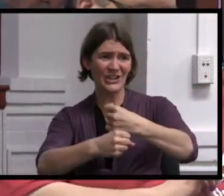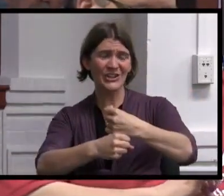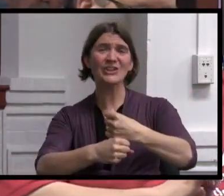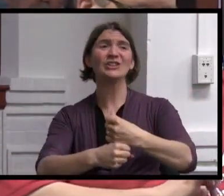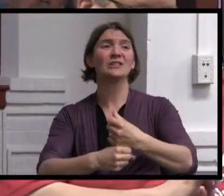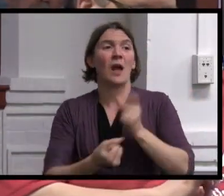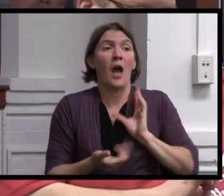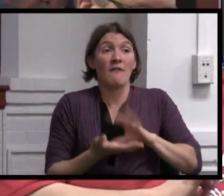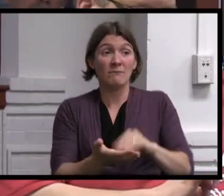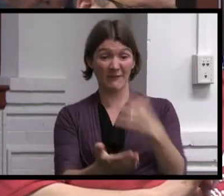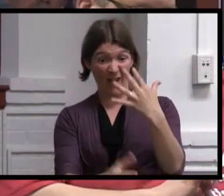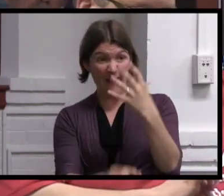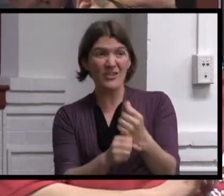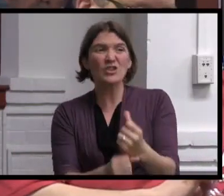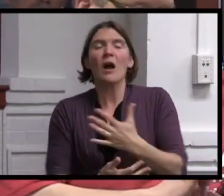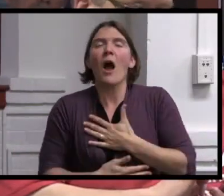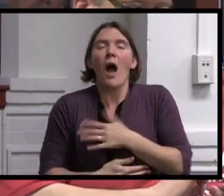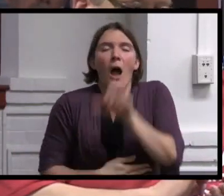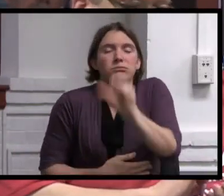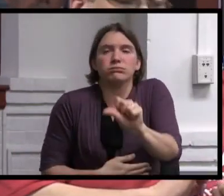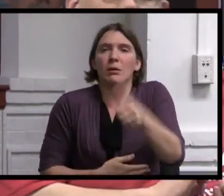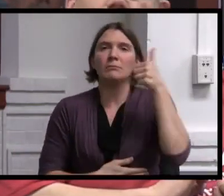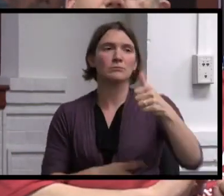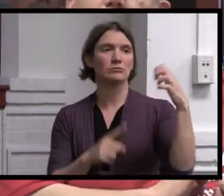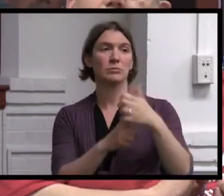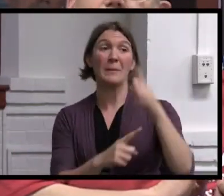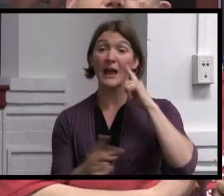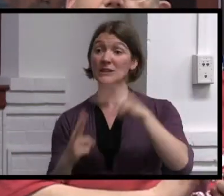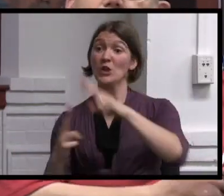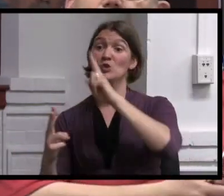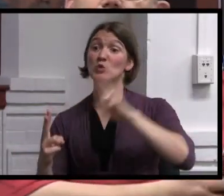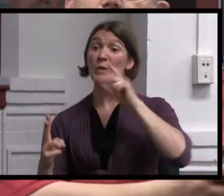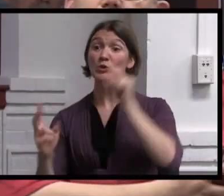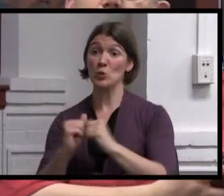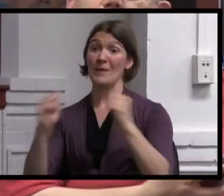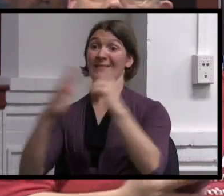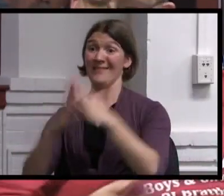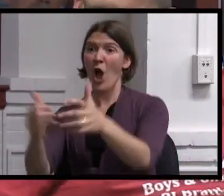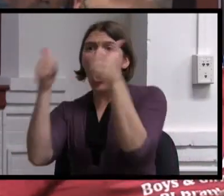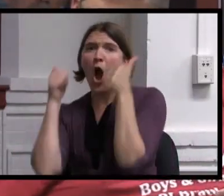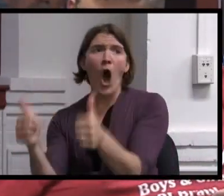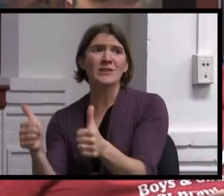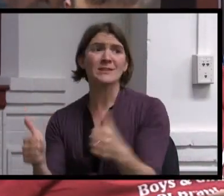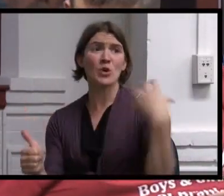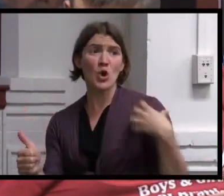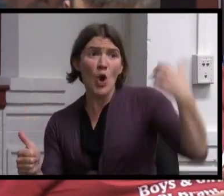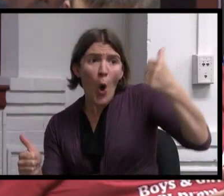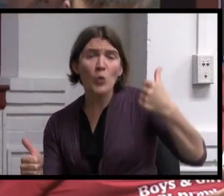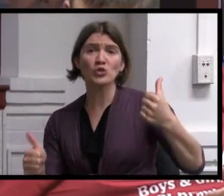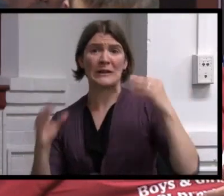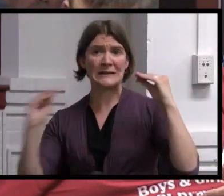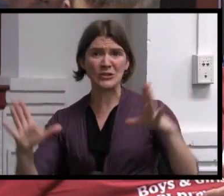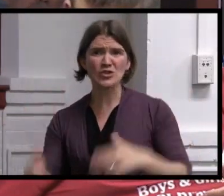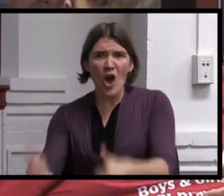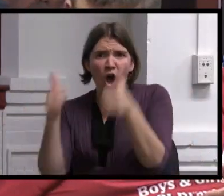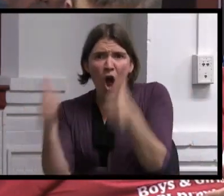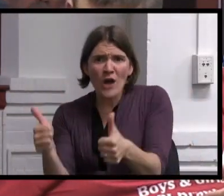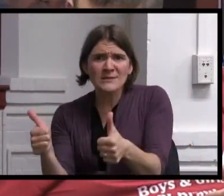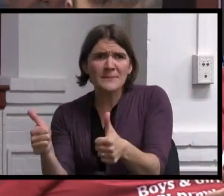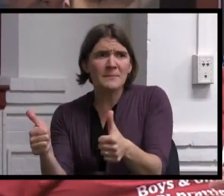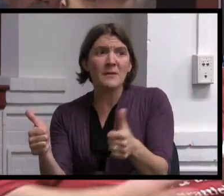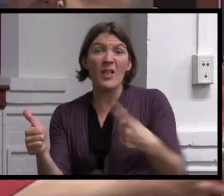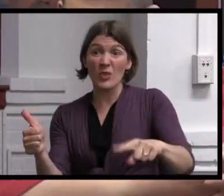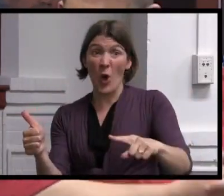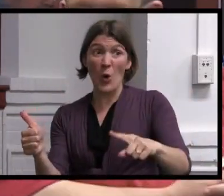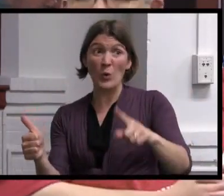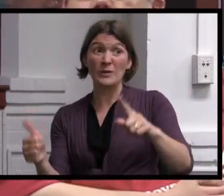and love it, because of what LC and Serenity have built and the coaches that they have hired, and the fact that all the